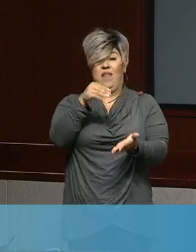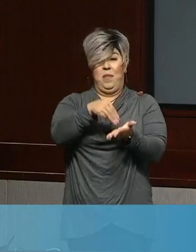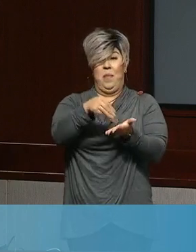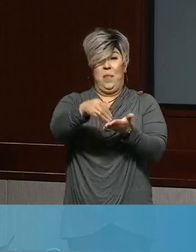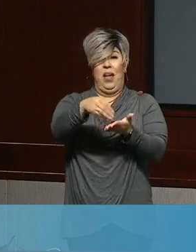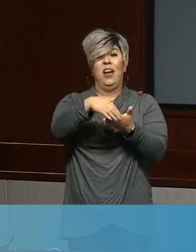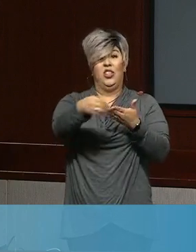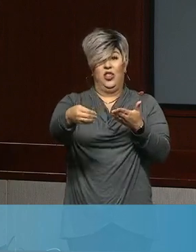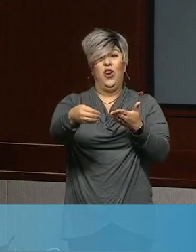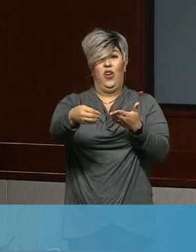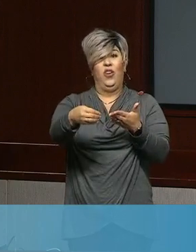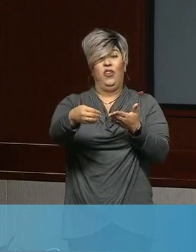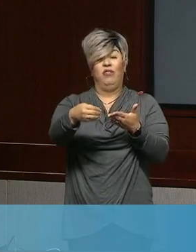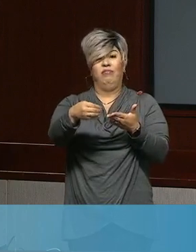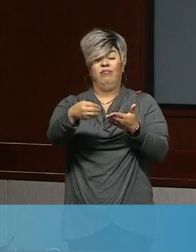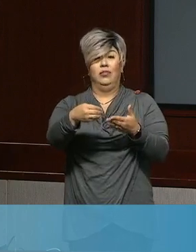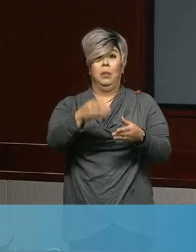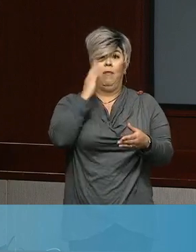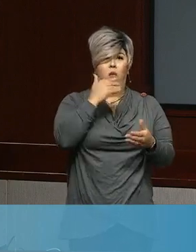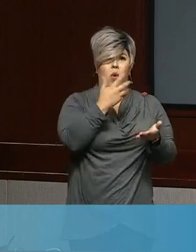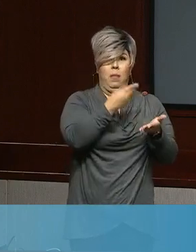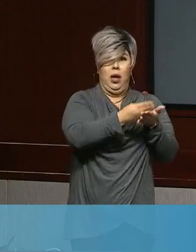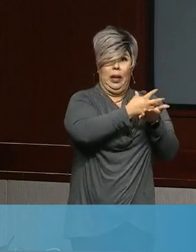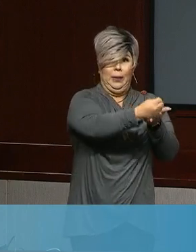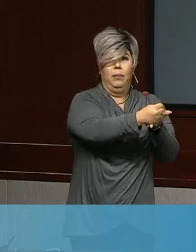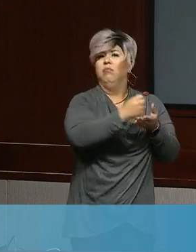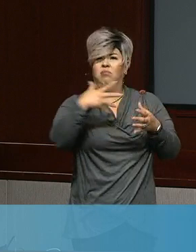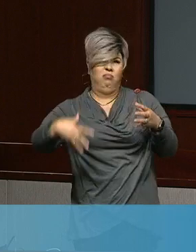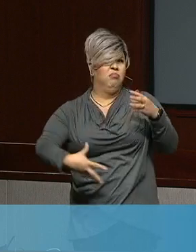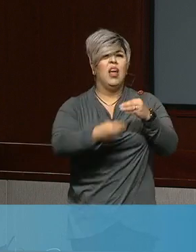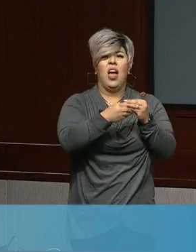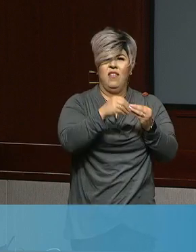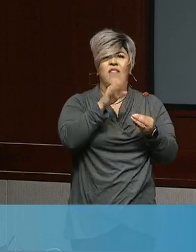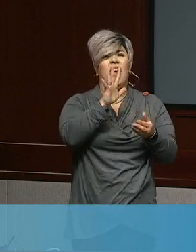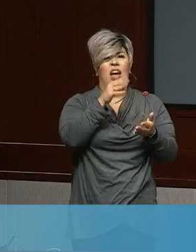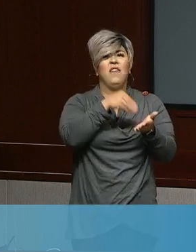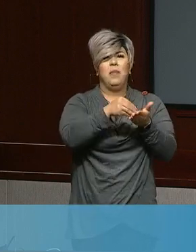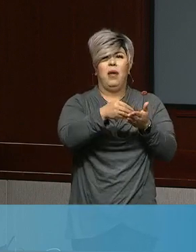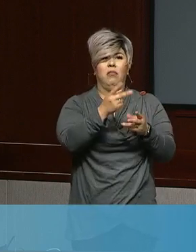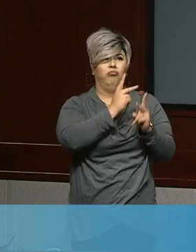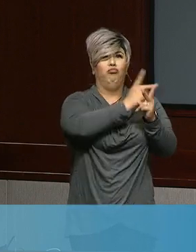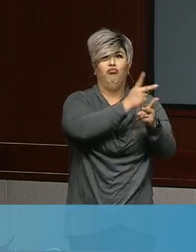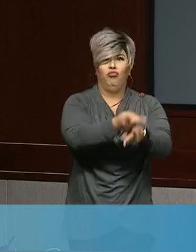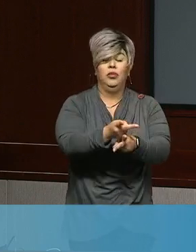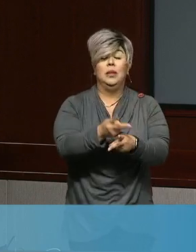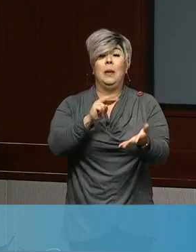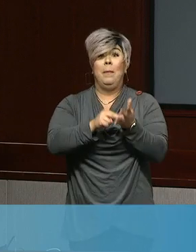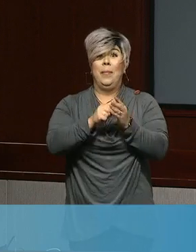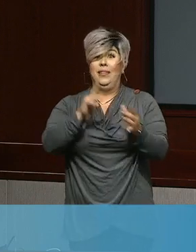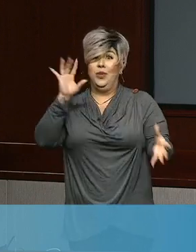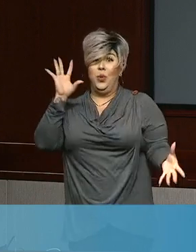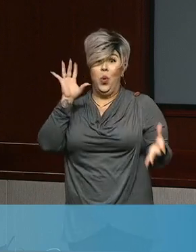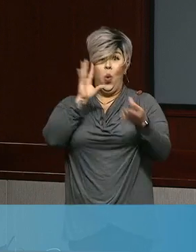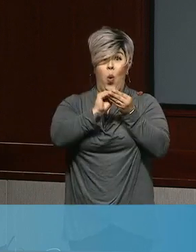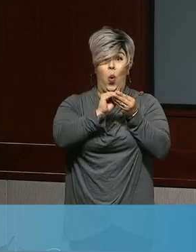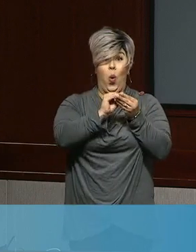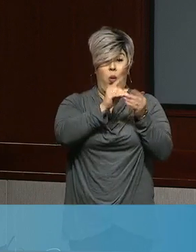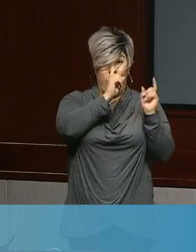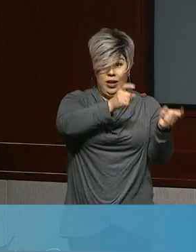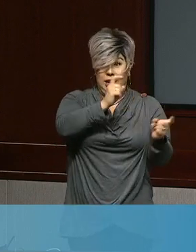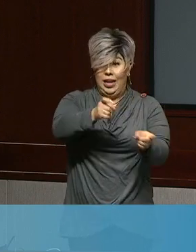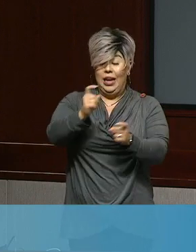the county's forgivable loan program for small businesses, which brings the total amount of direct financial assistance being